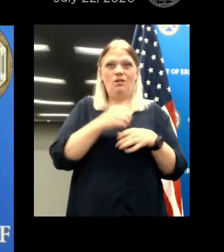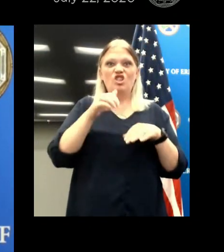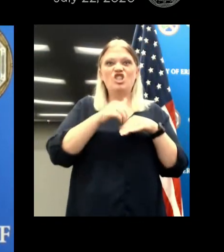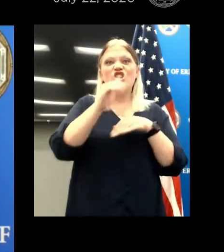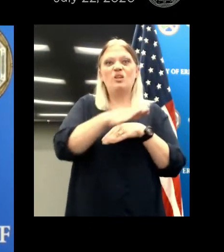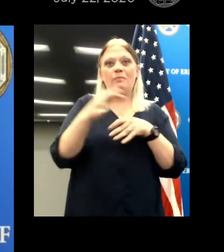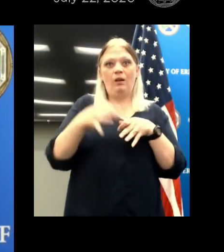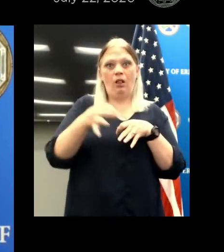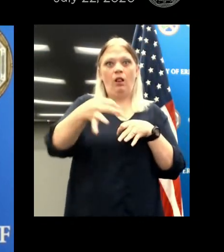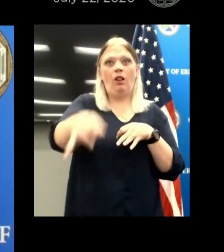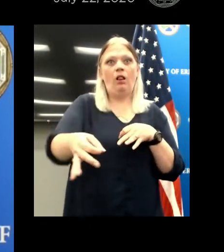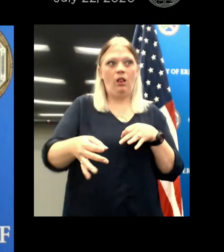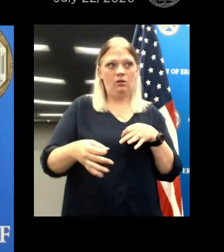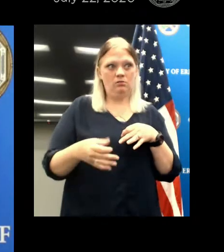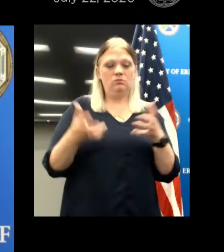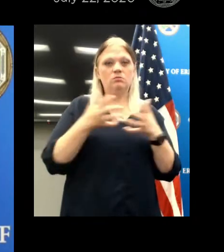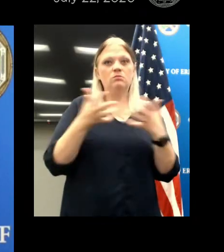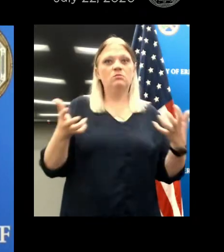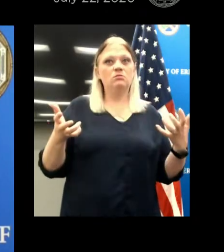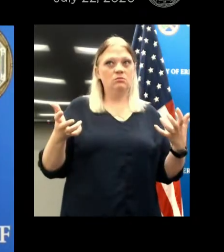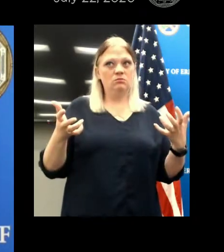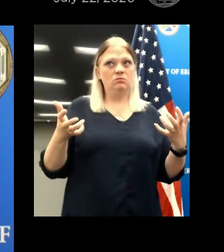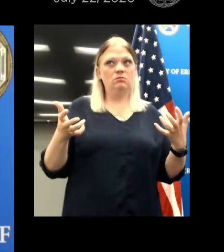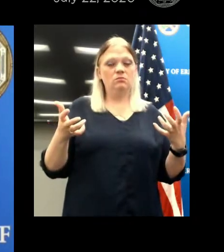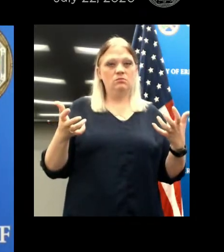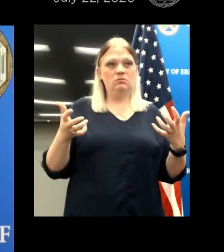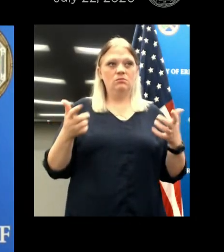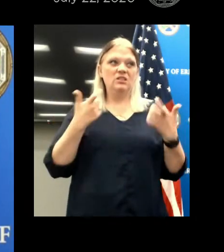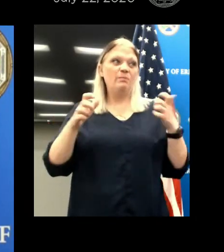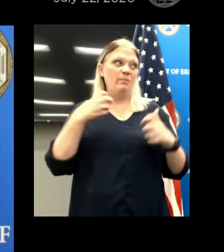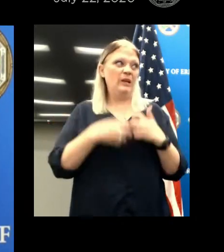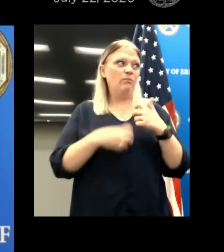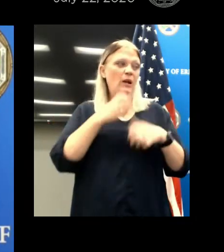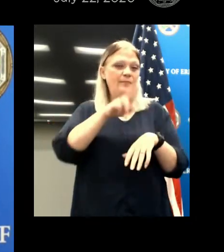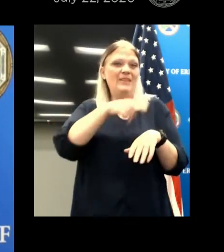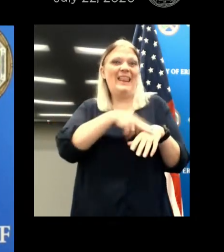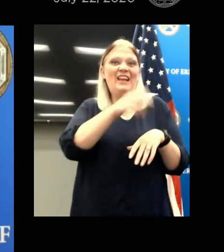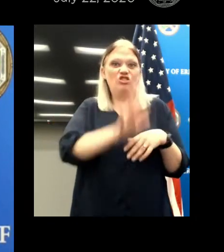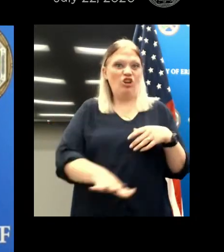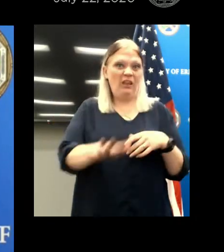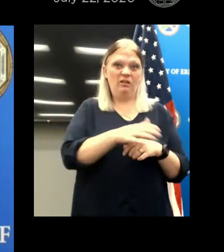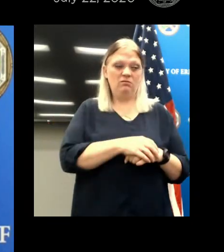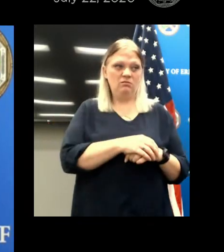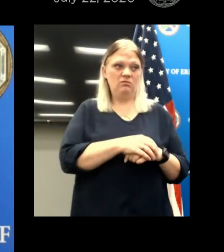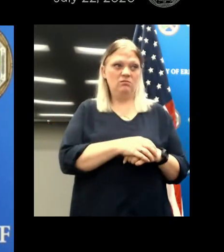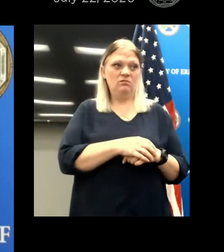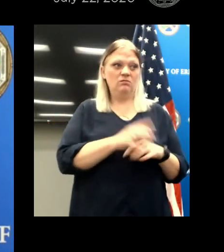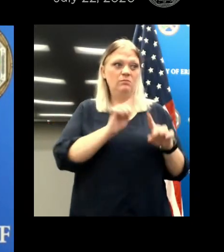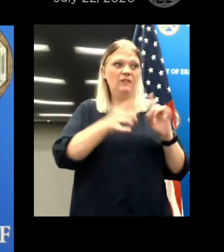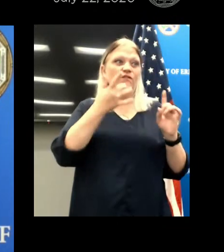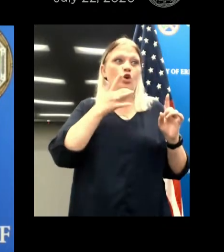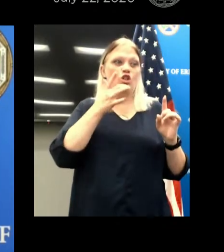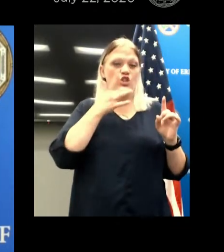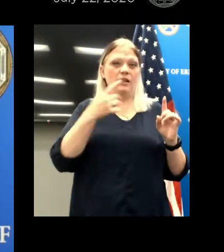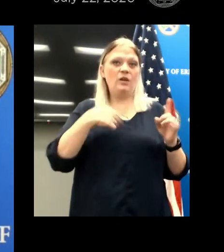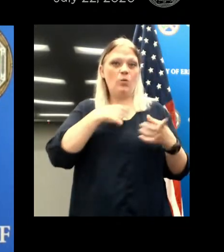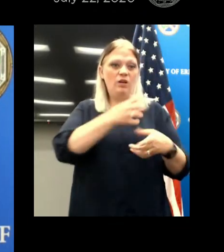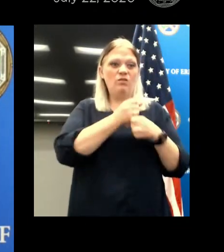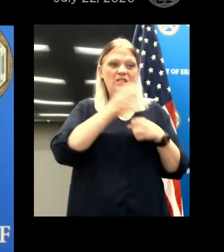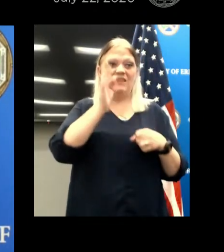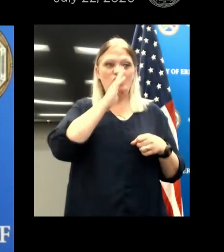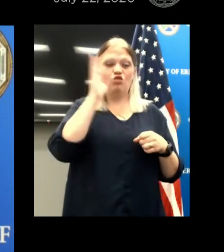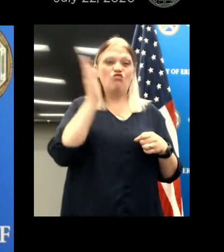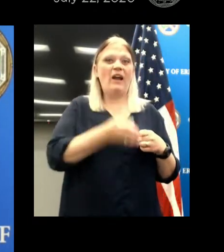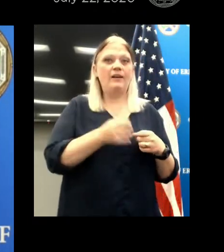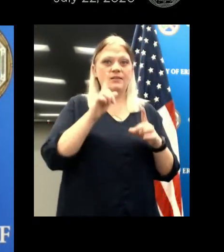that we're hearing. So this is a big problem nationally. Fortunately, we receive directly